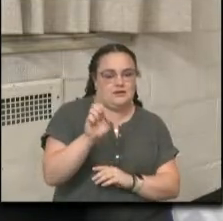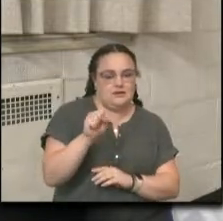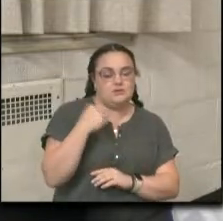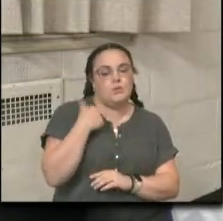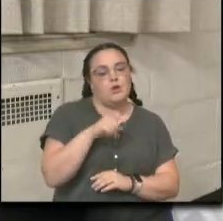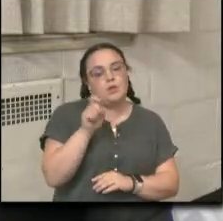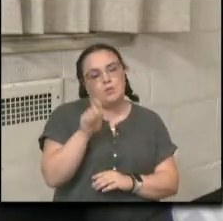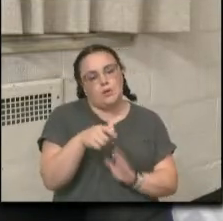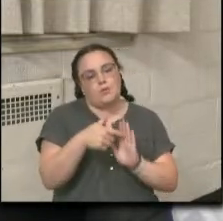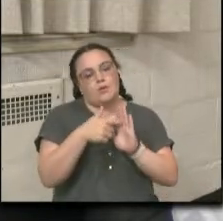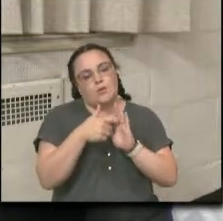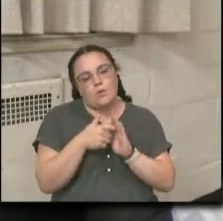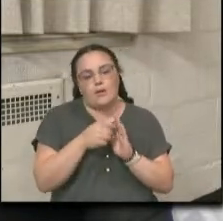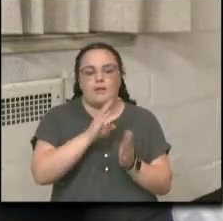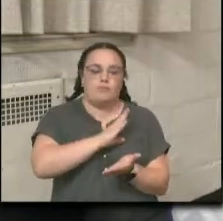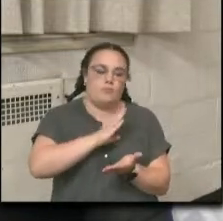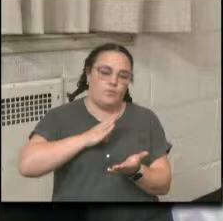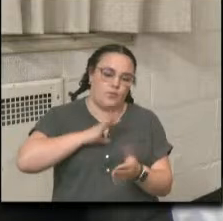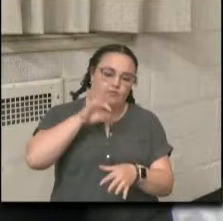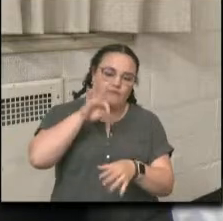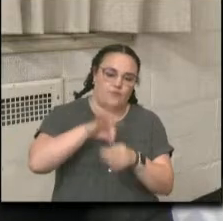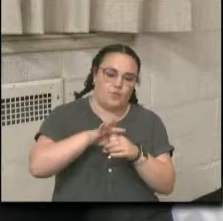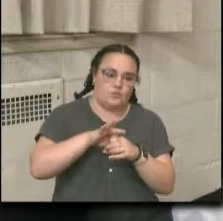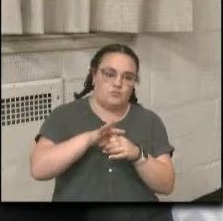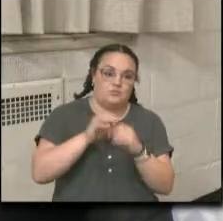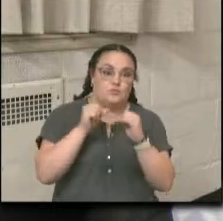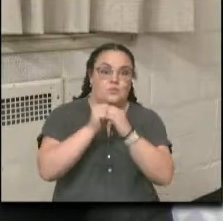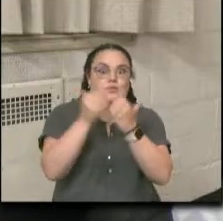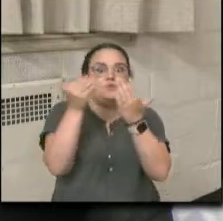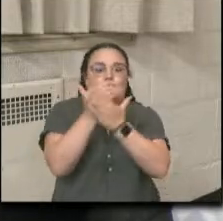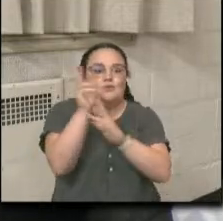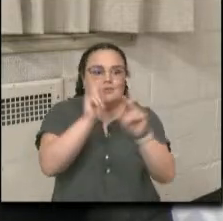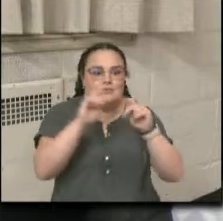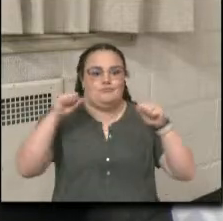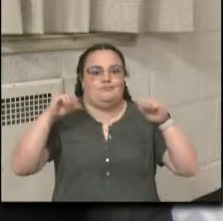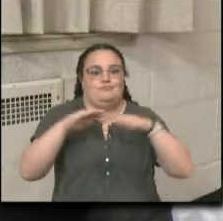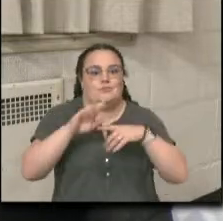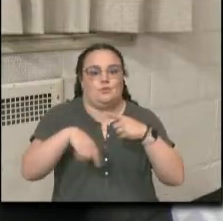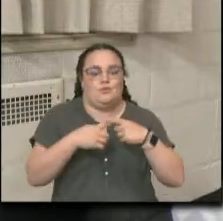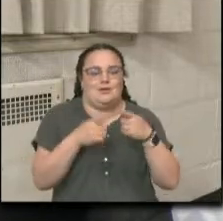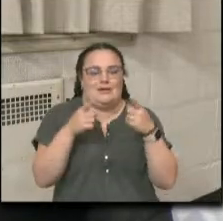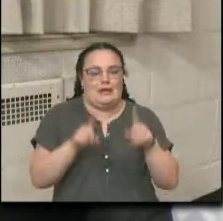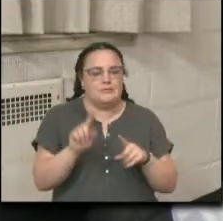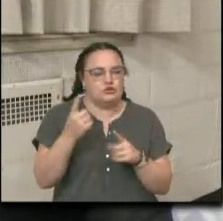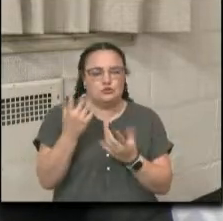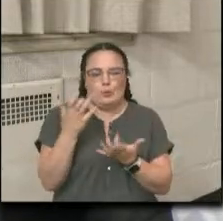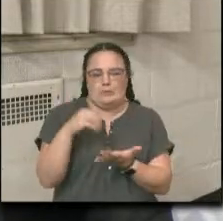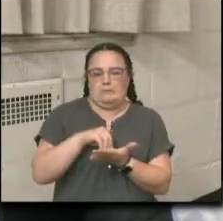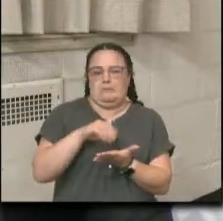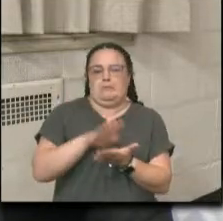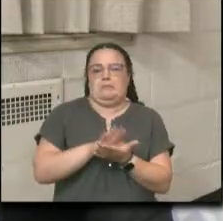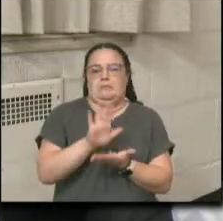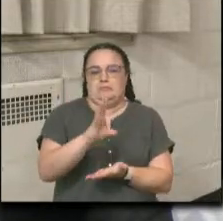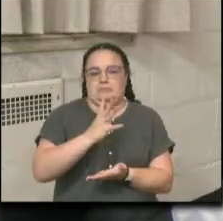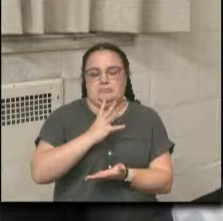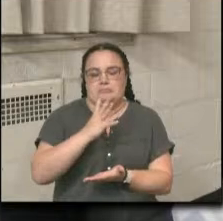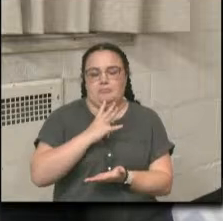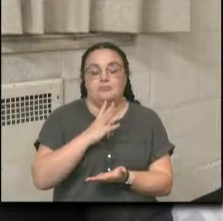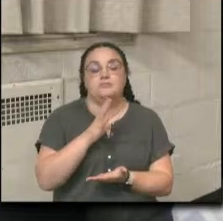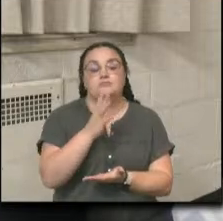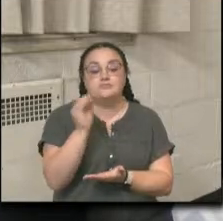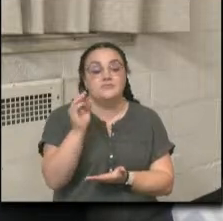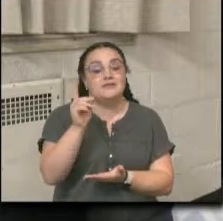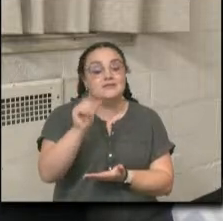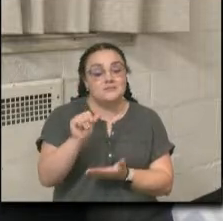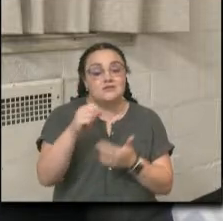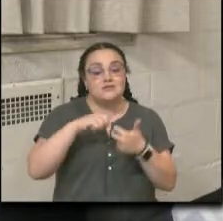vote by our new board when that does happen. So it's just something that I wanted to make note. And that also the Disability